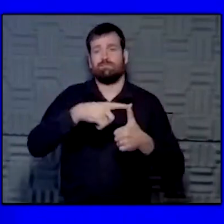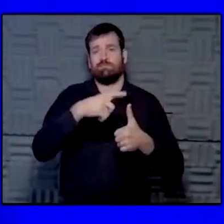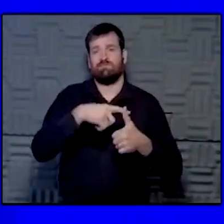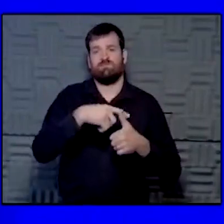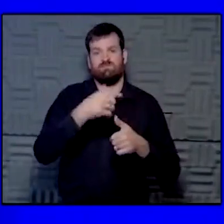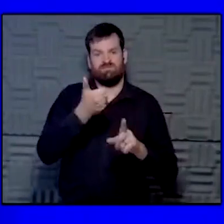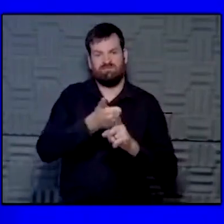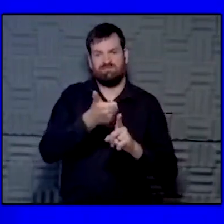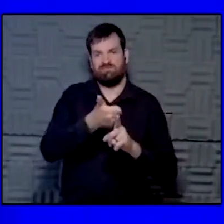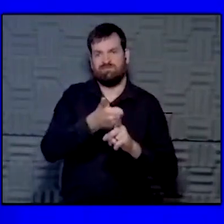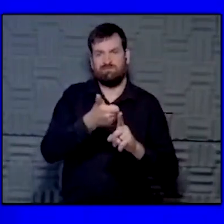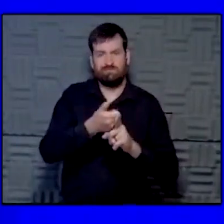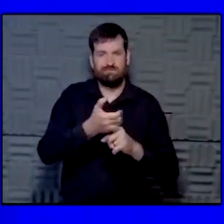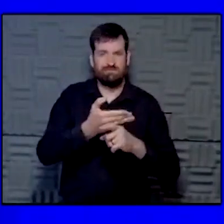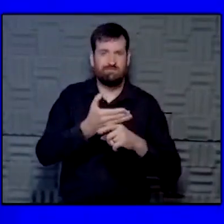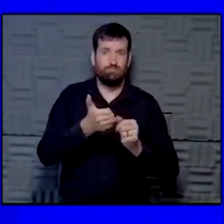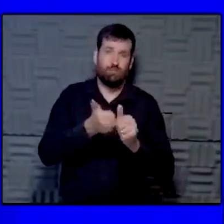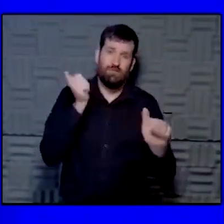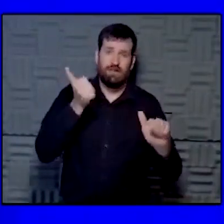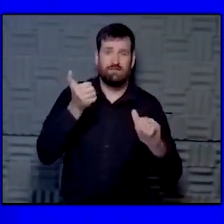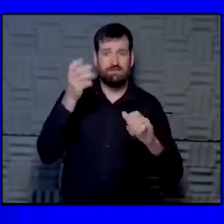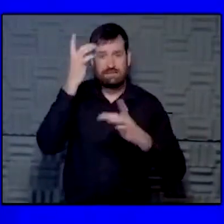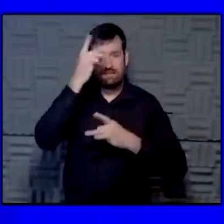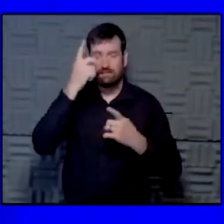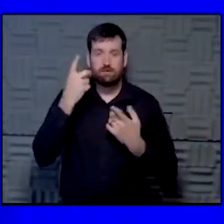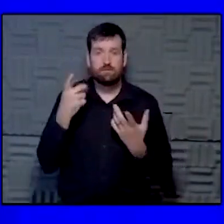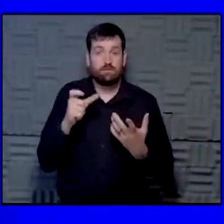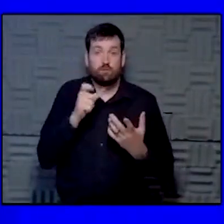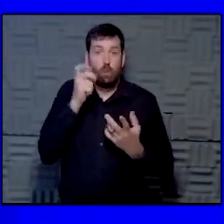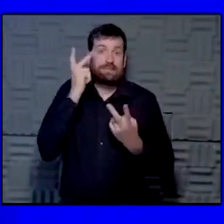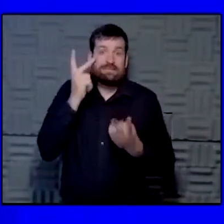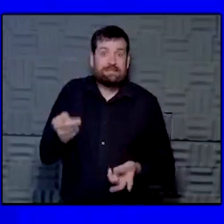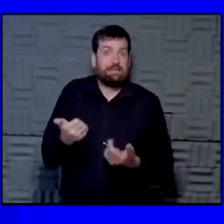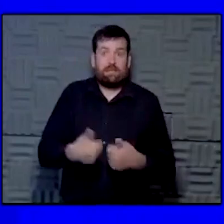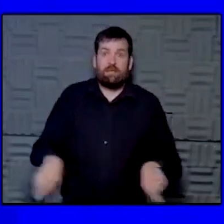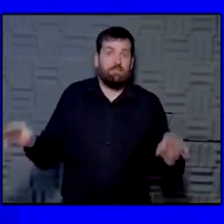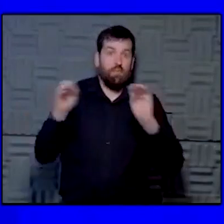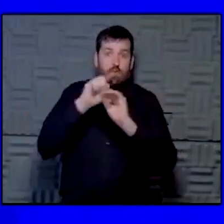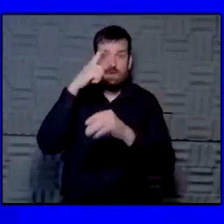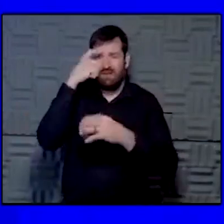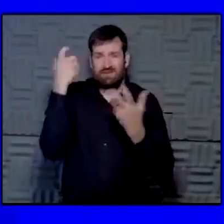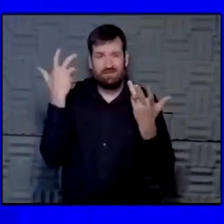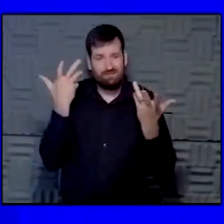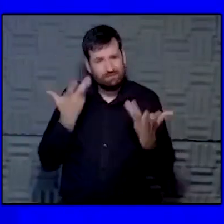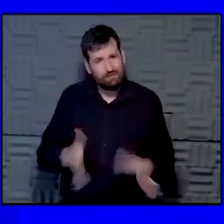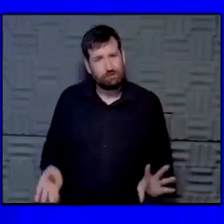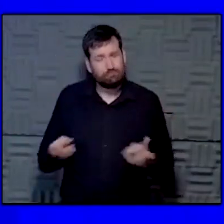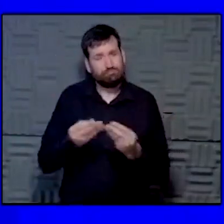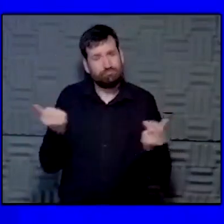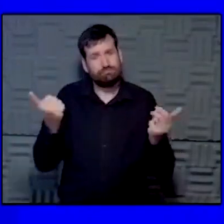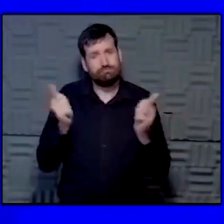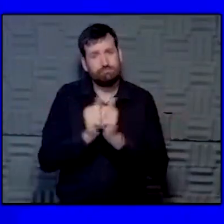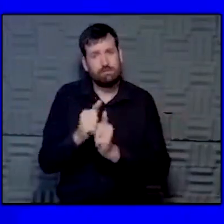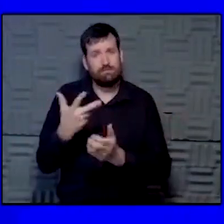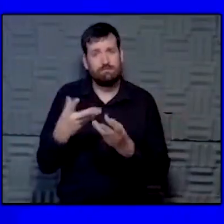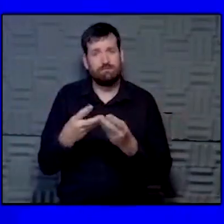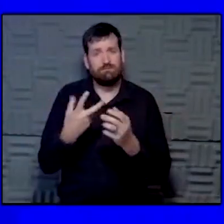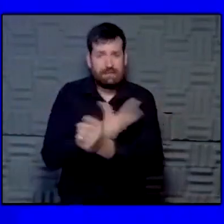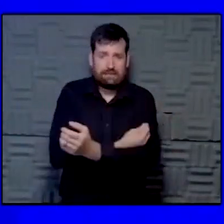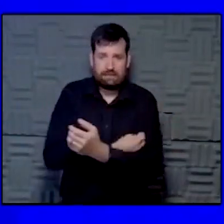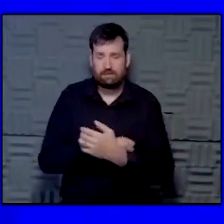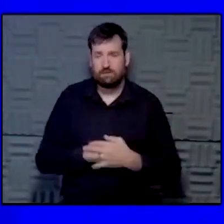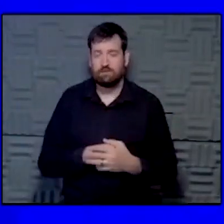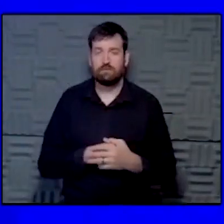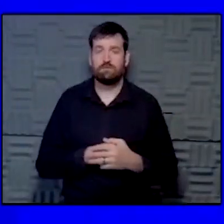individually from getting those diseases that we don't see and don't even know about because they have really been preventable with the vaccine. So getting